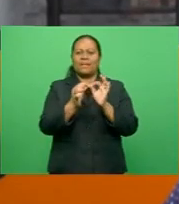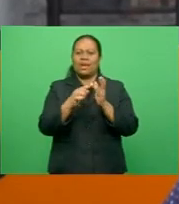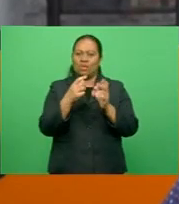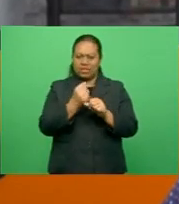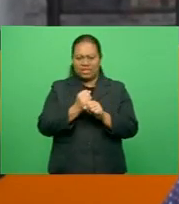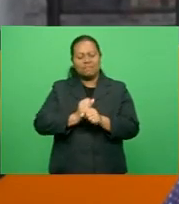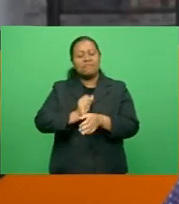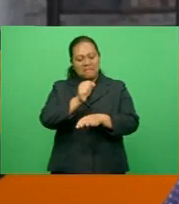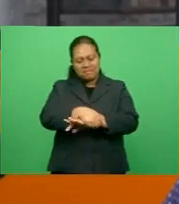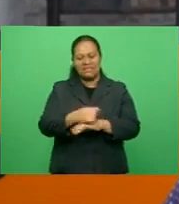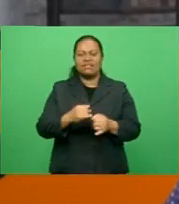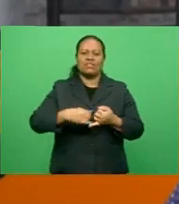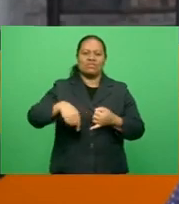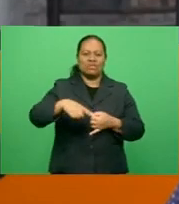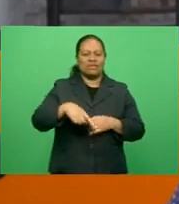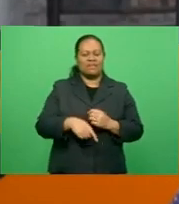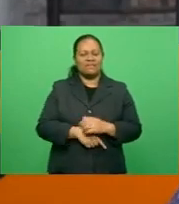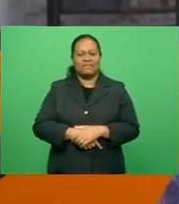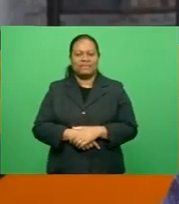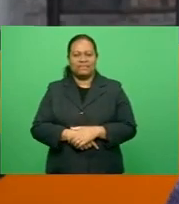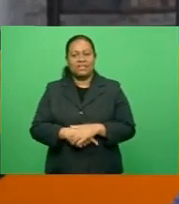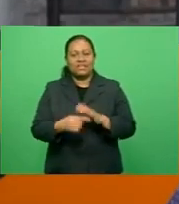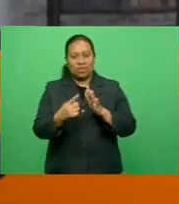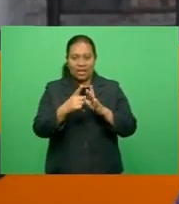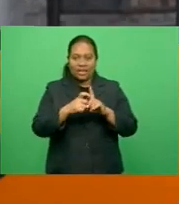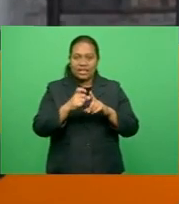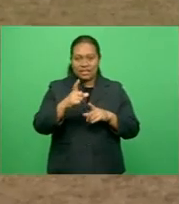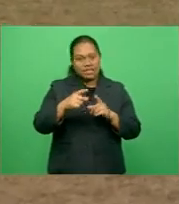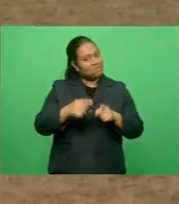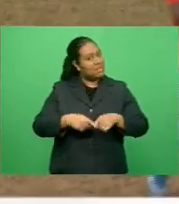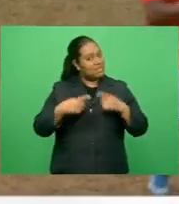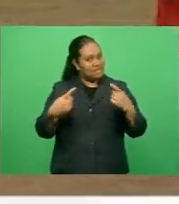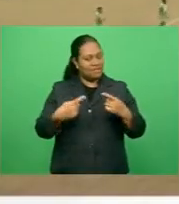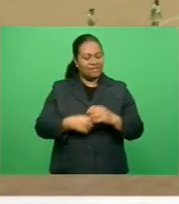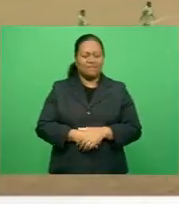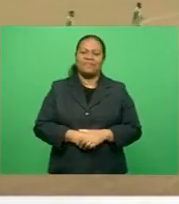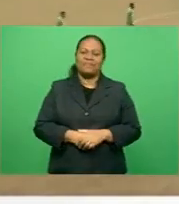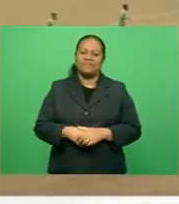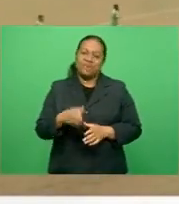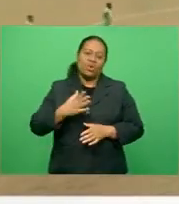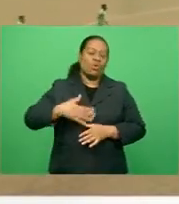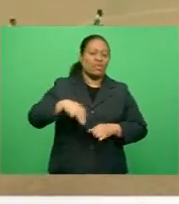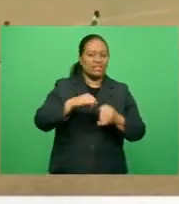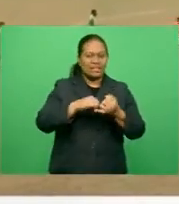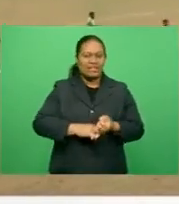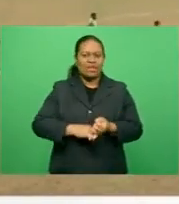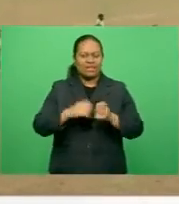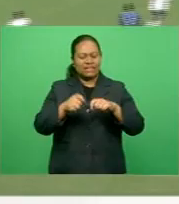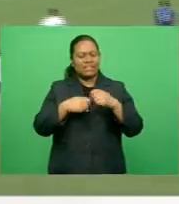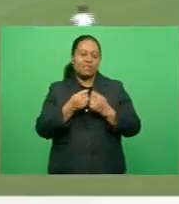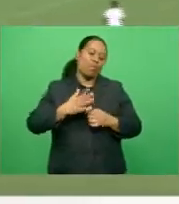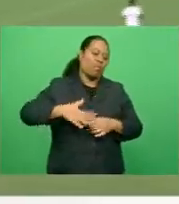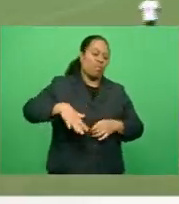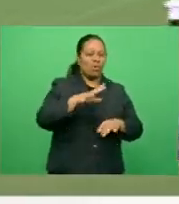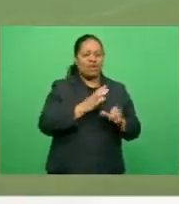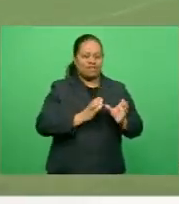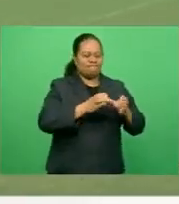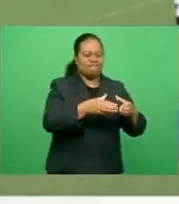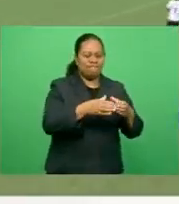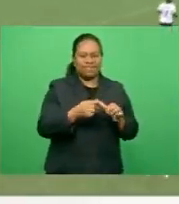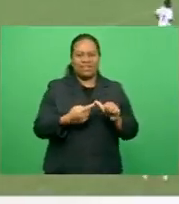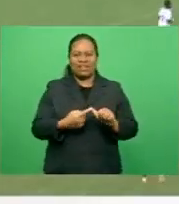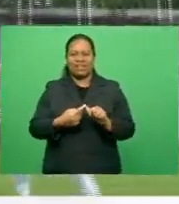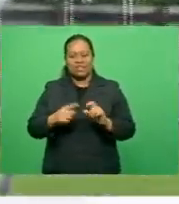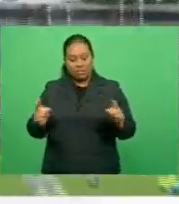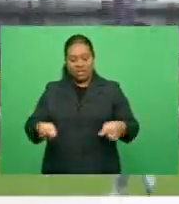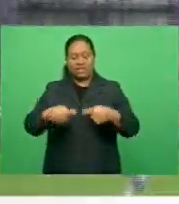3-1. So coming back to IDC, it's going to be a different ball game. With all southern teams drawn in Pool A, Chan says